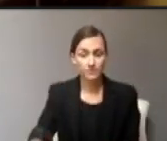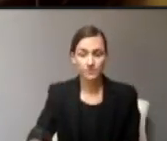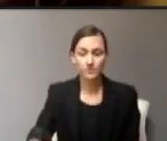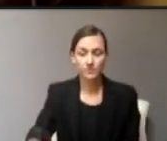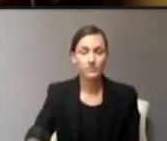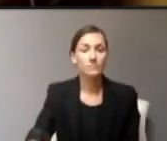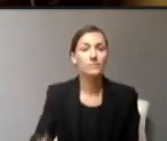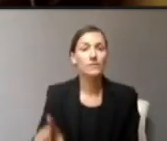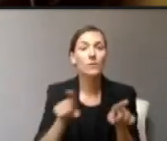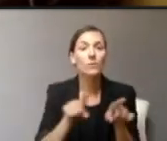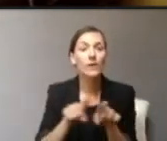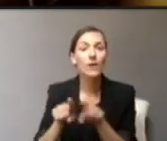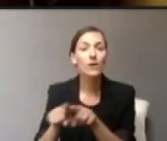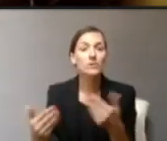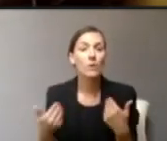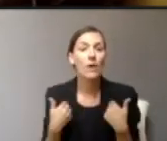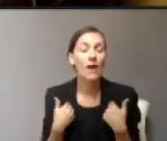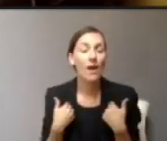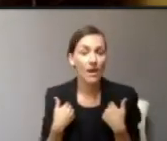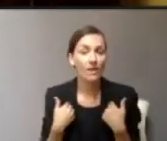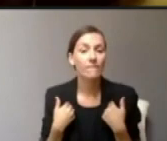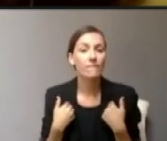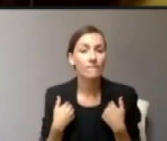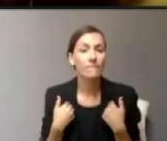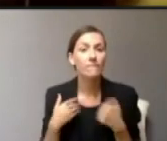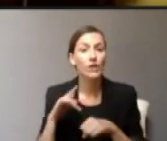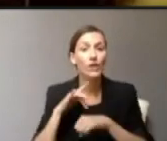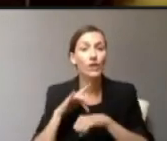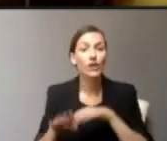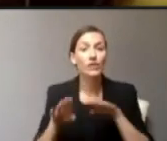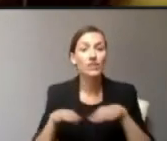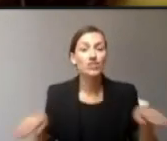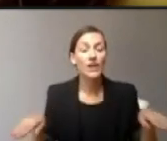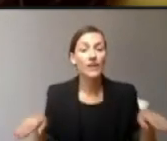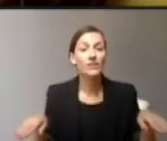We also do early childhood.